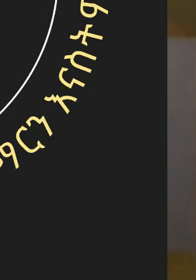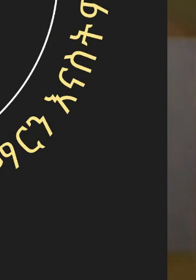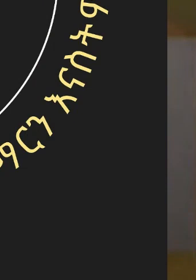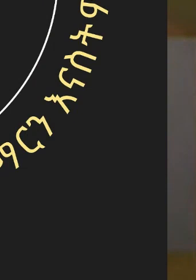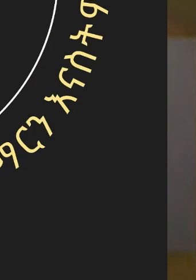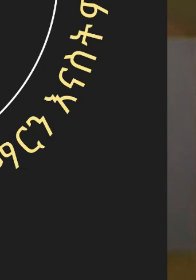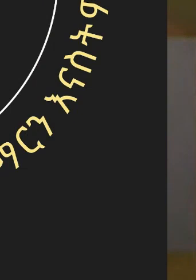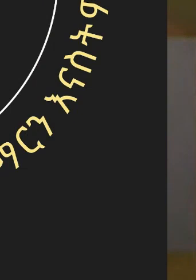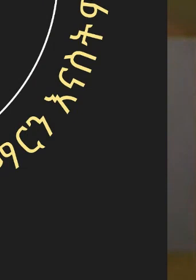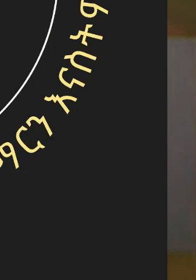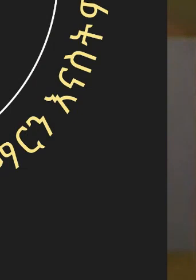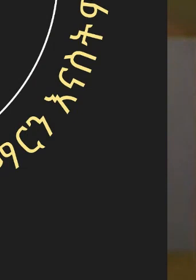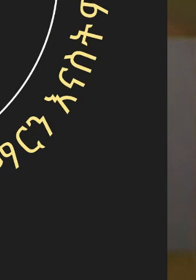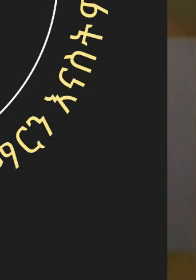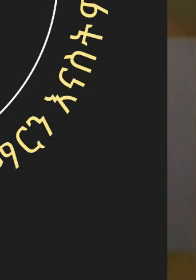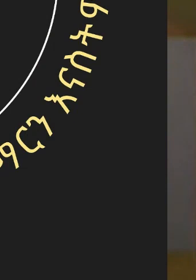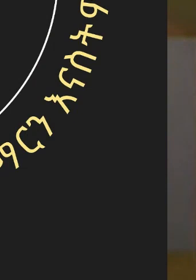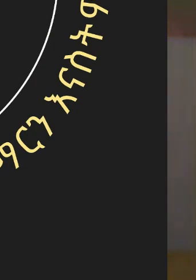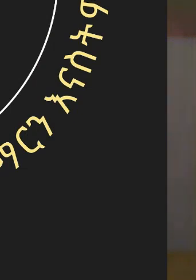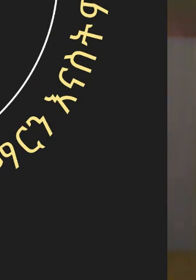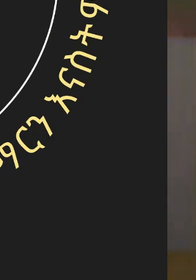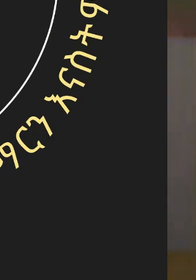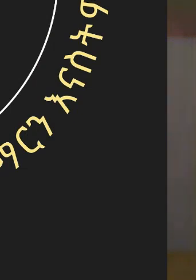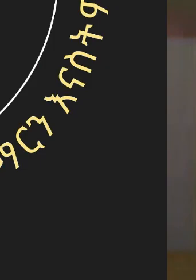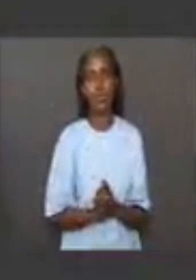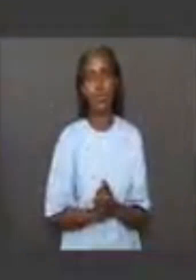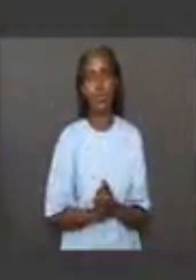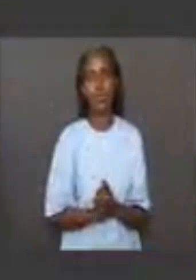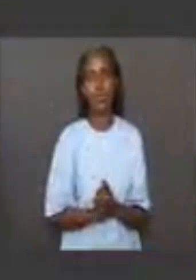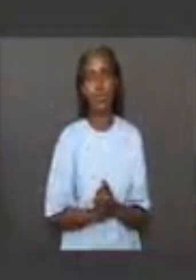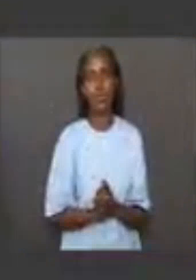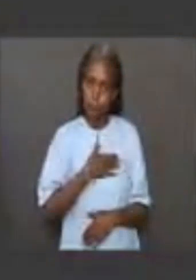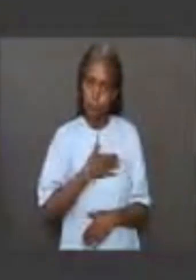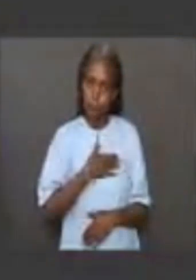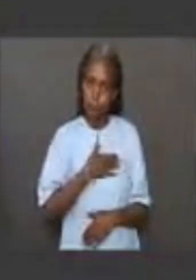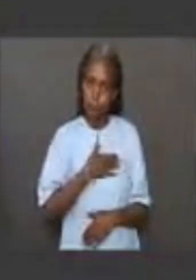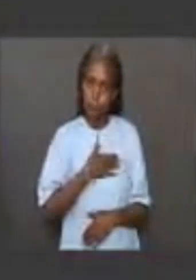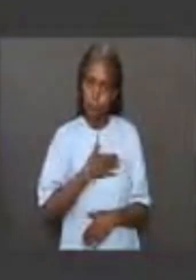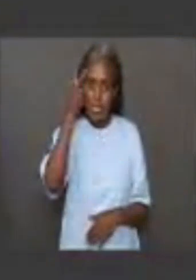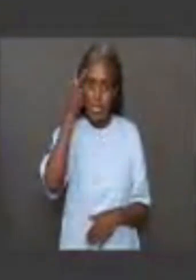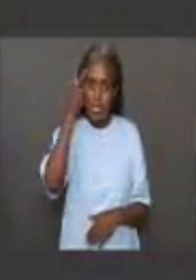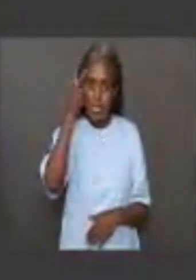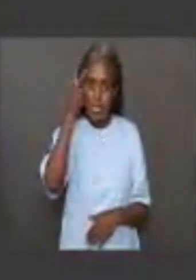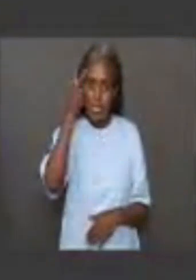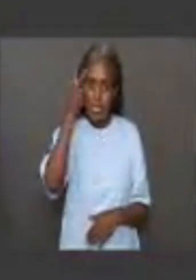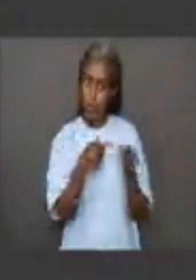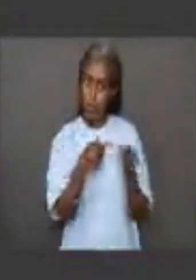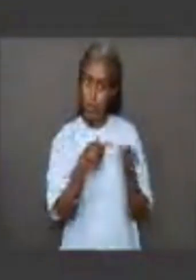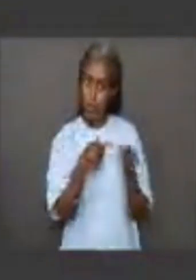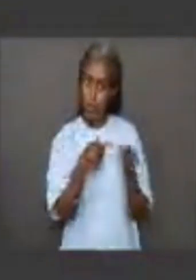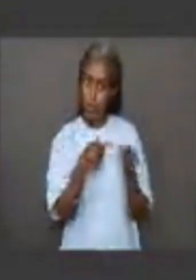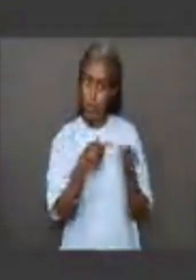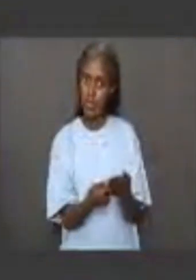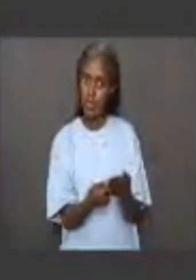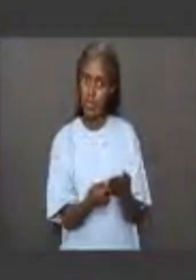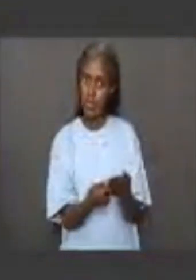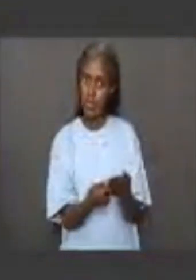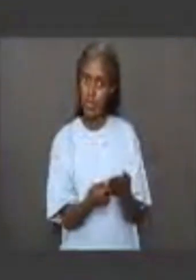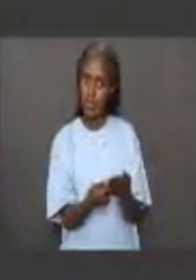negative integer? Please think about this and then write